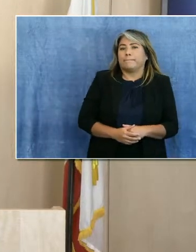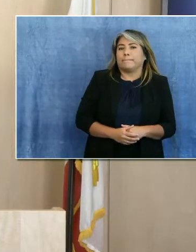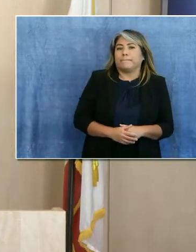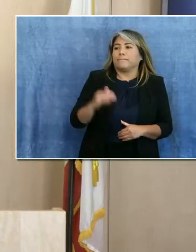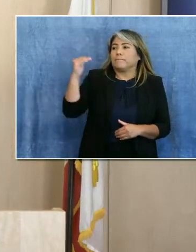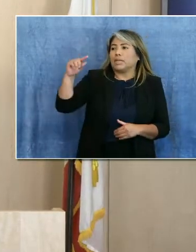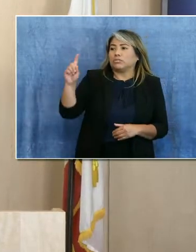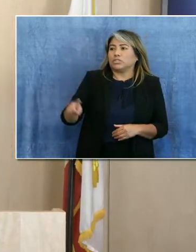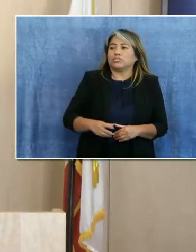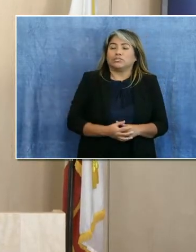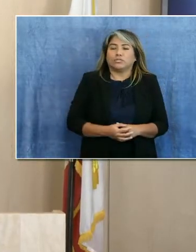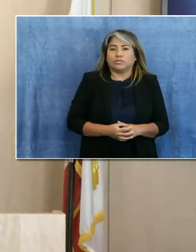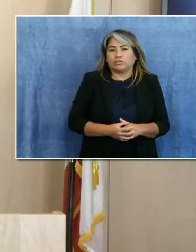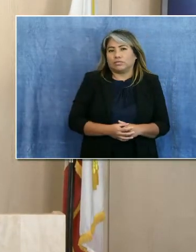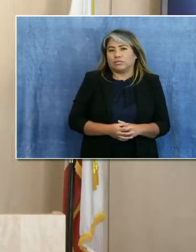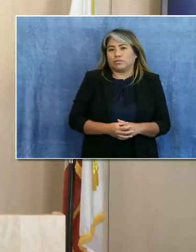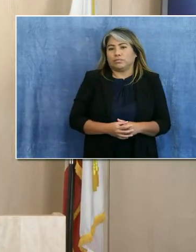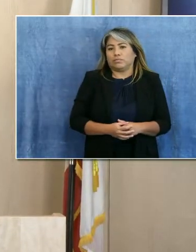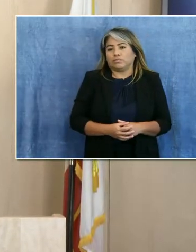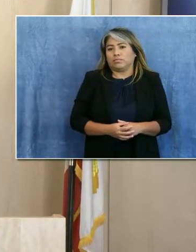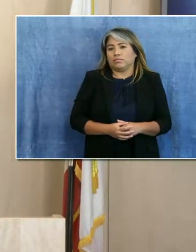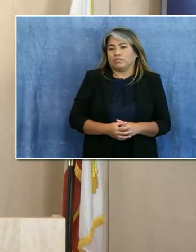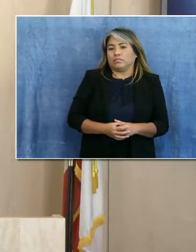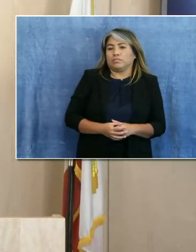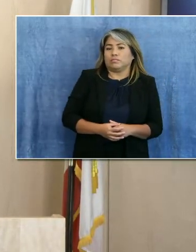Okay, next question.